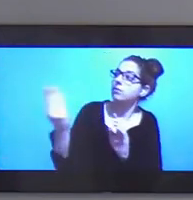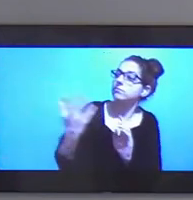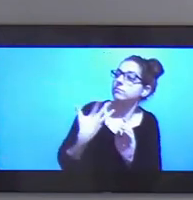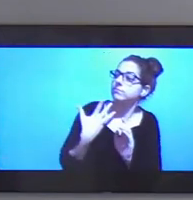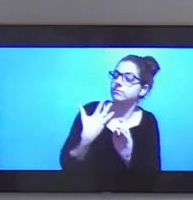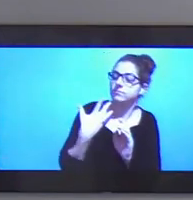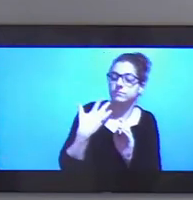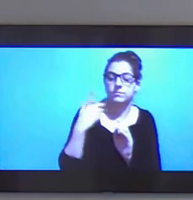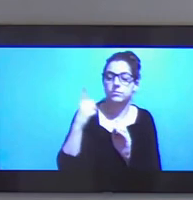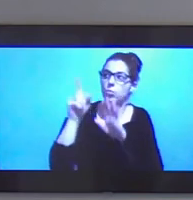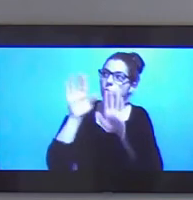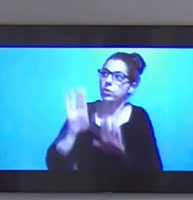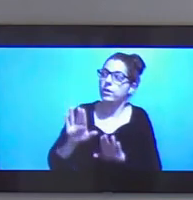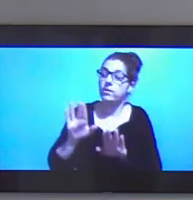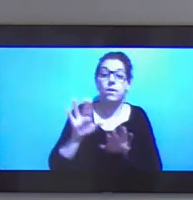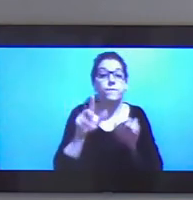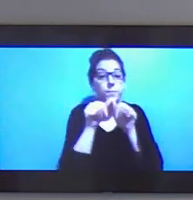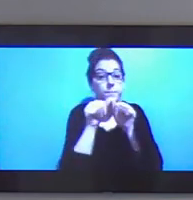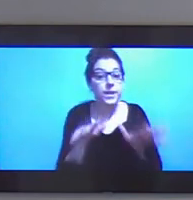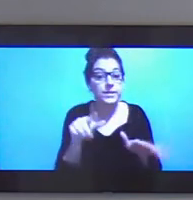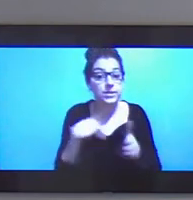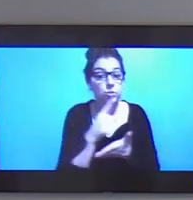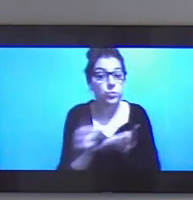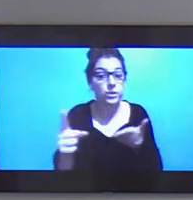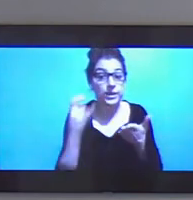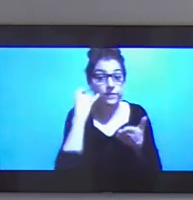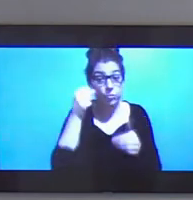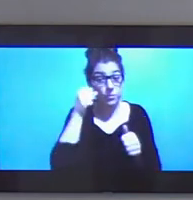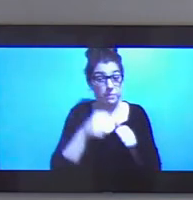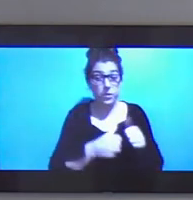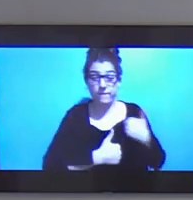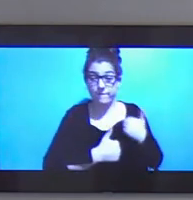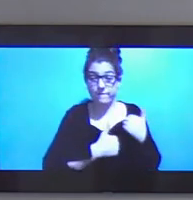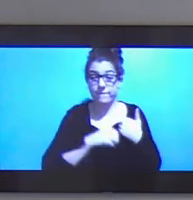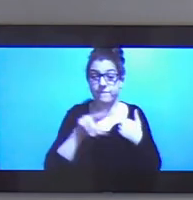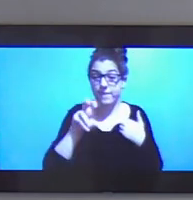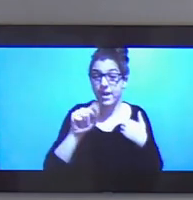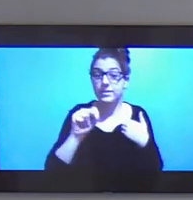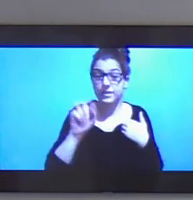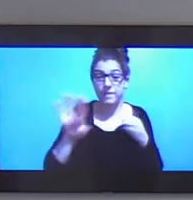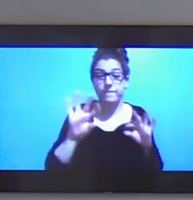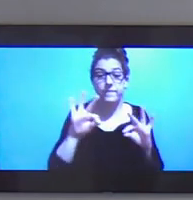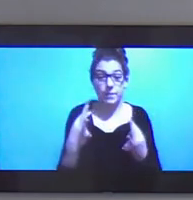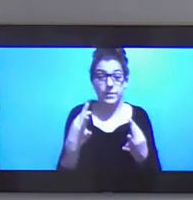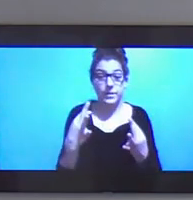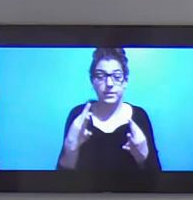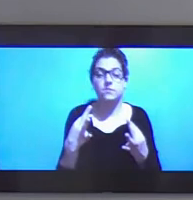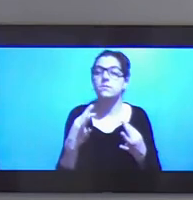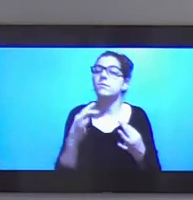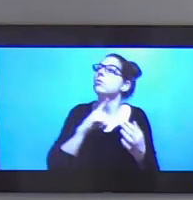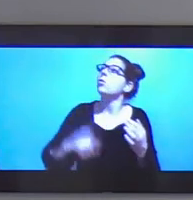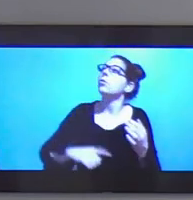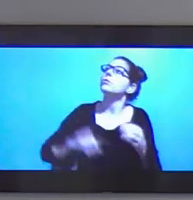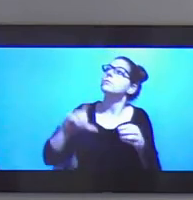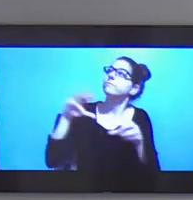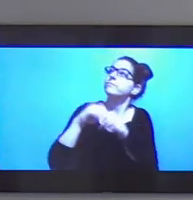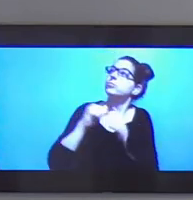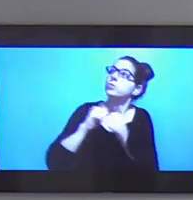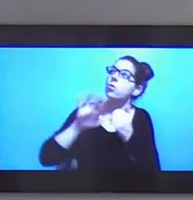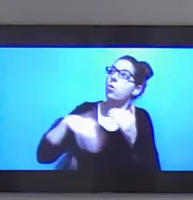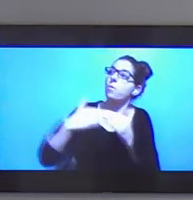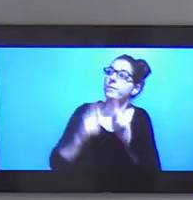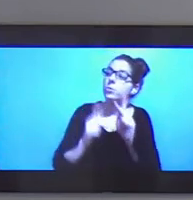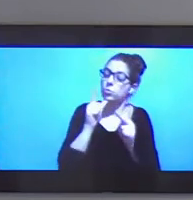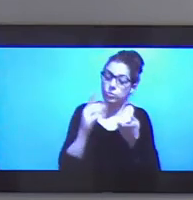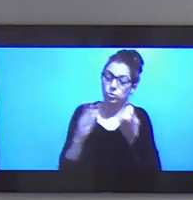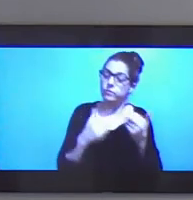For blessings this week as we remember all veterans and their families. O Lord, that you would be with all those who serve in the